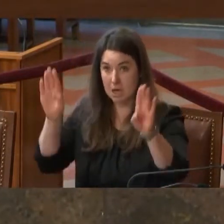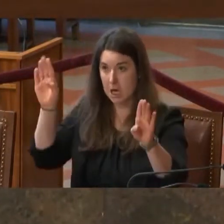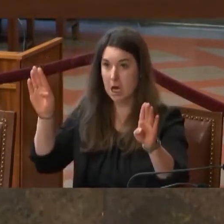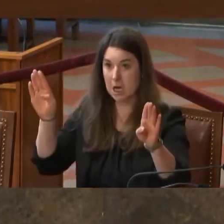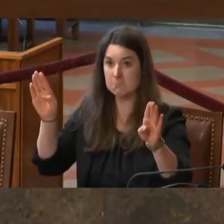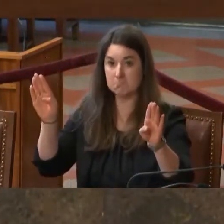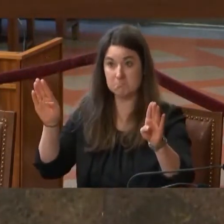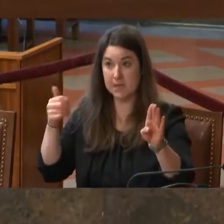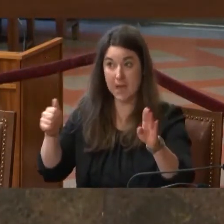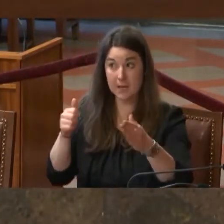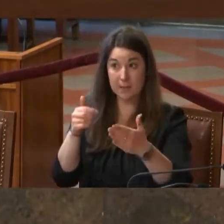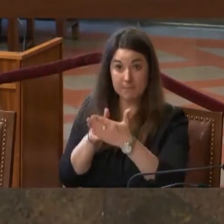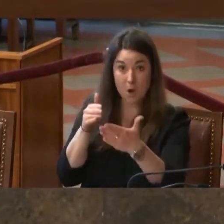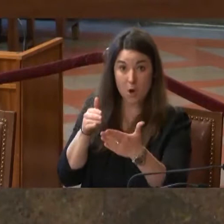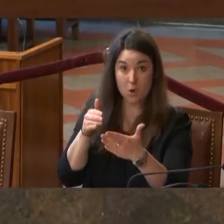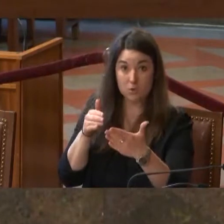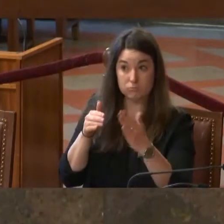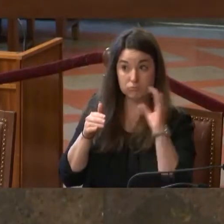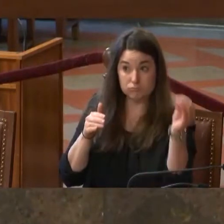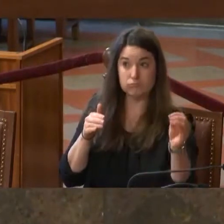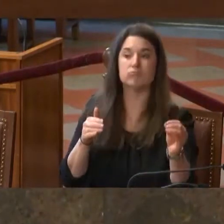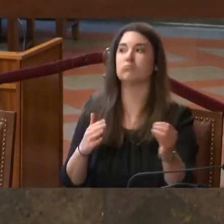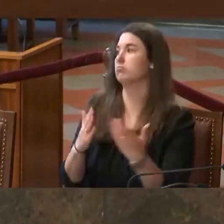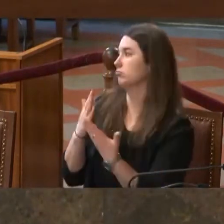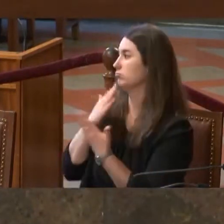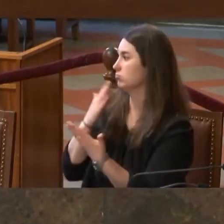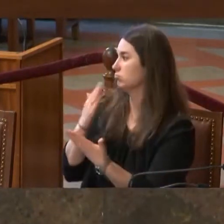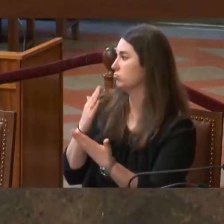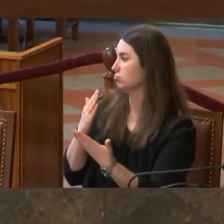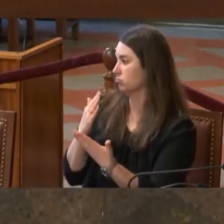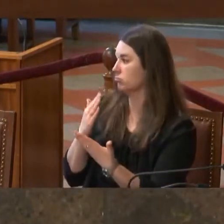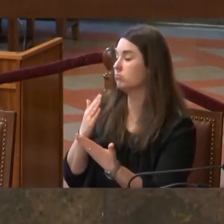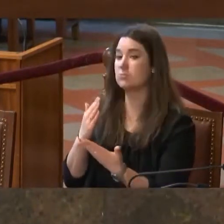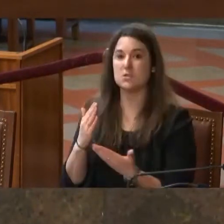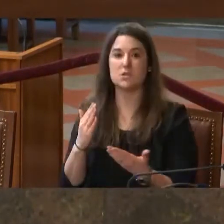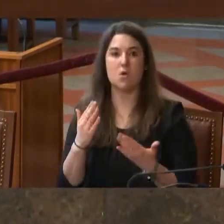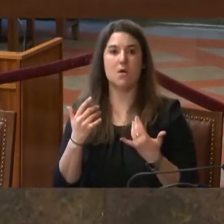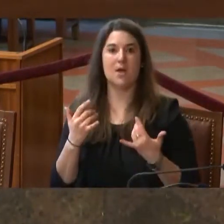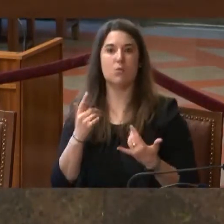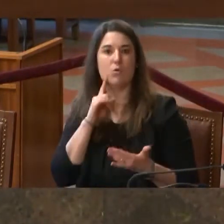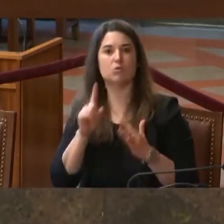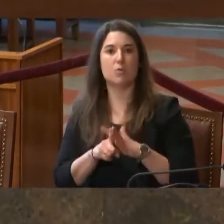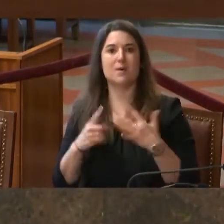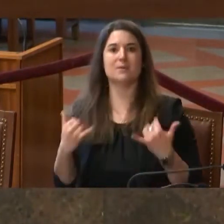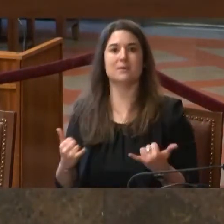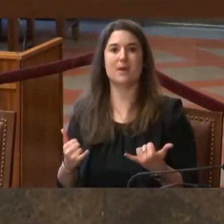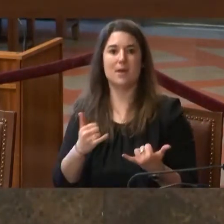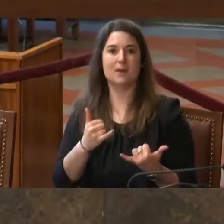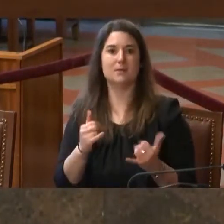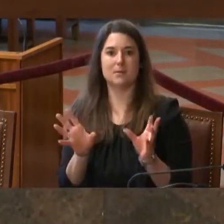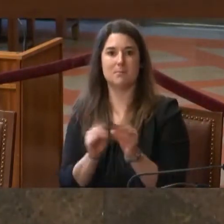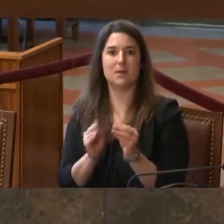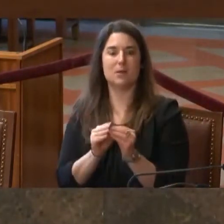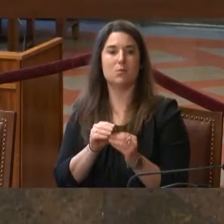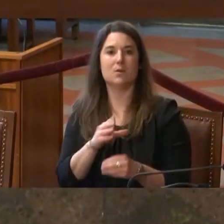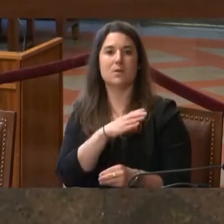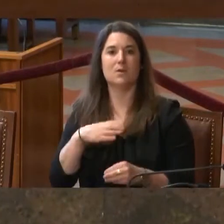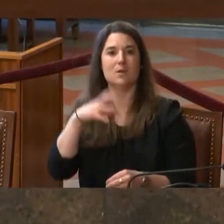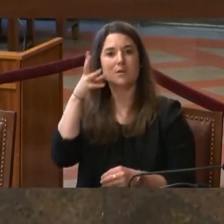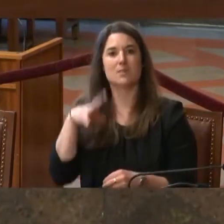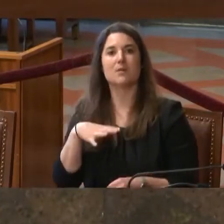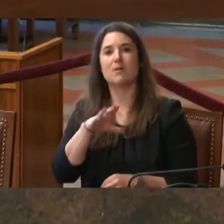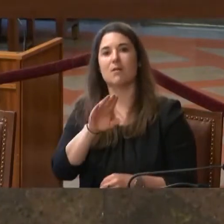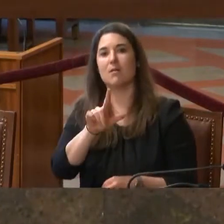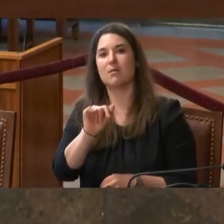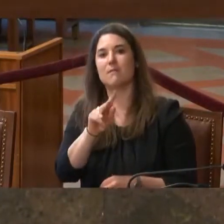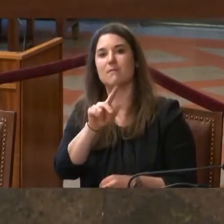Aye. Aye. Any opposed? Aye. Thank you. Will appear on today's meeting with Councilman Lavelle. Thank you, Councilman.